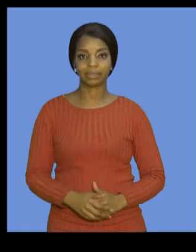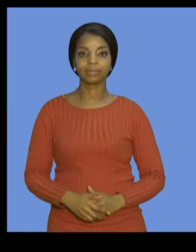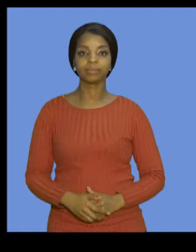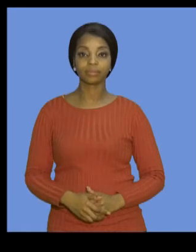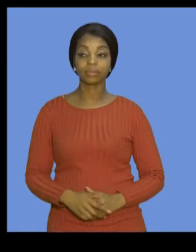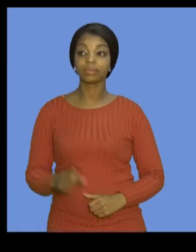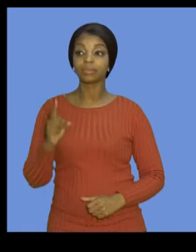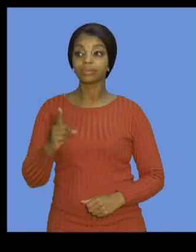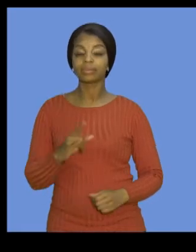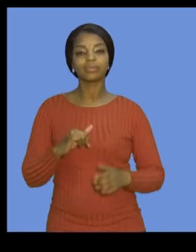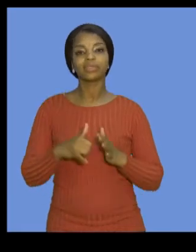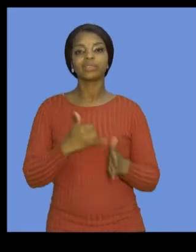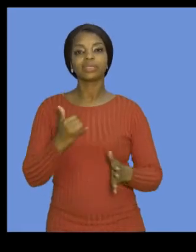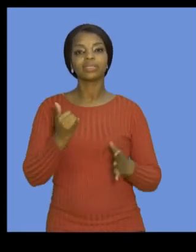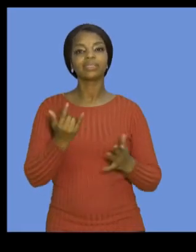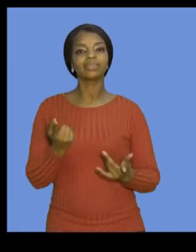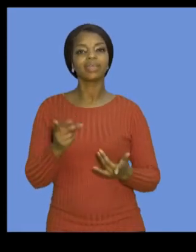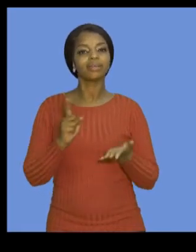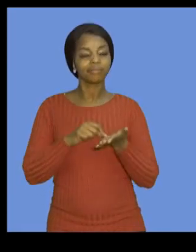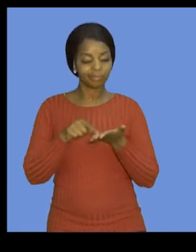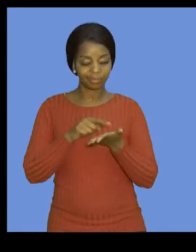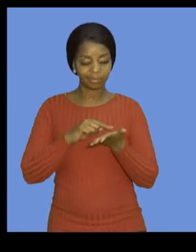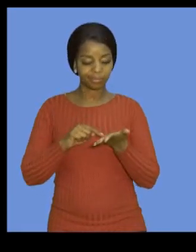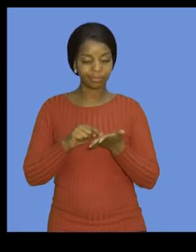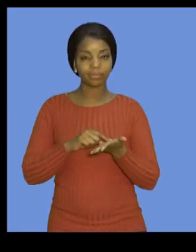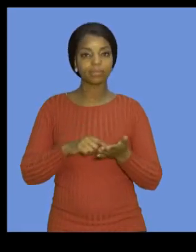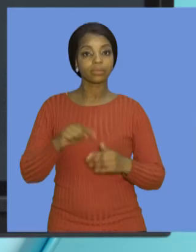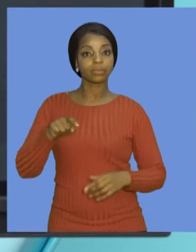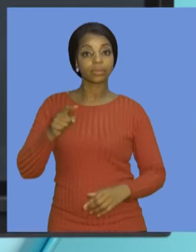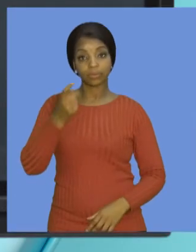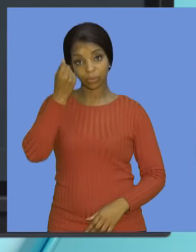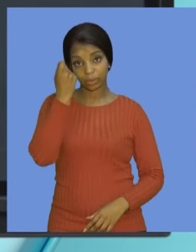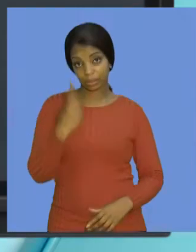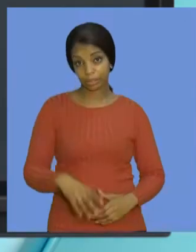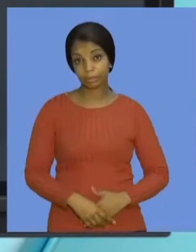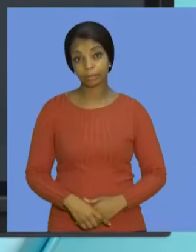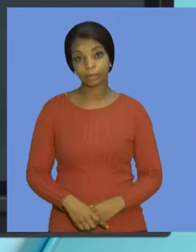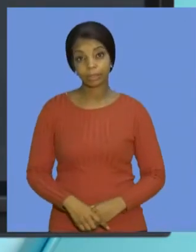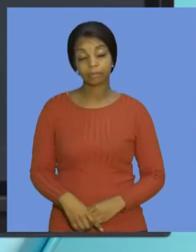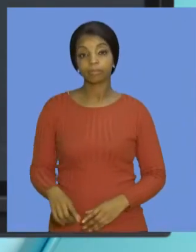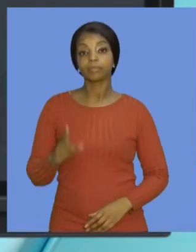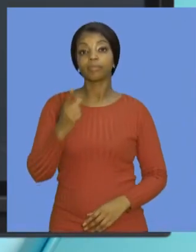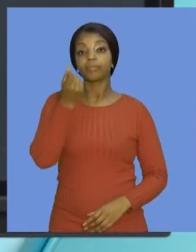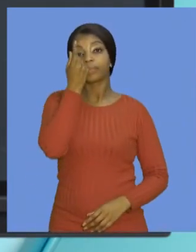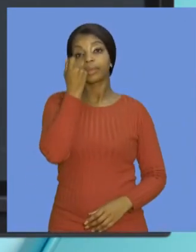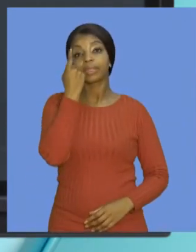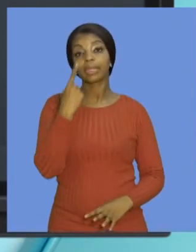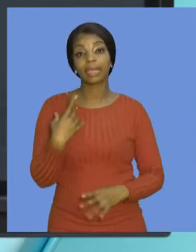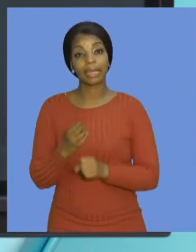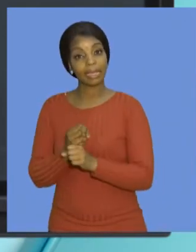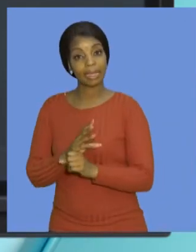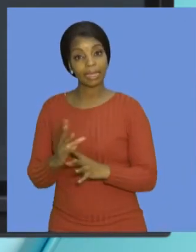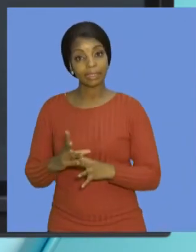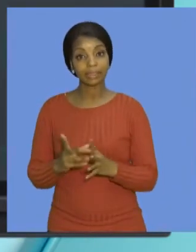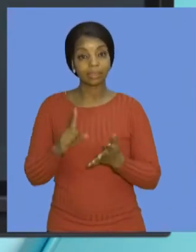30.43%. So that's just, guys, some algebra that you will need to perform there. So you need to understand that the initial price